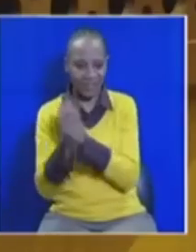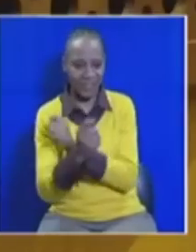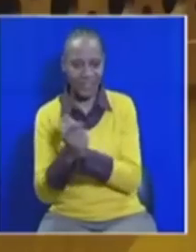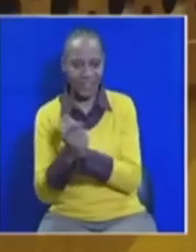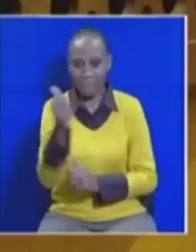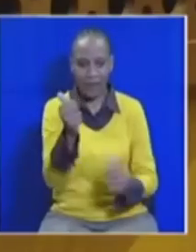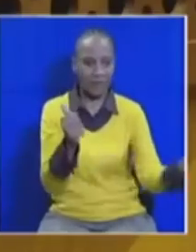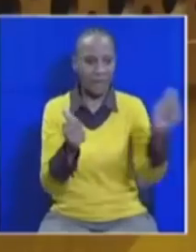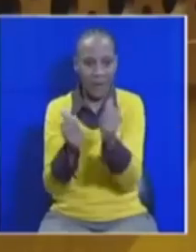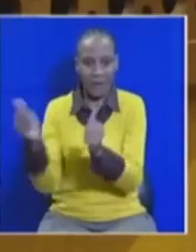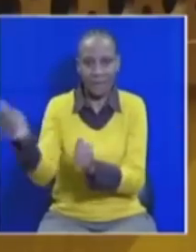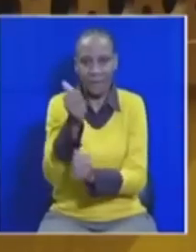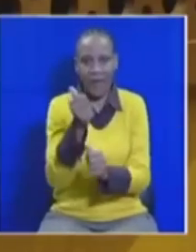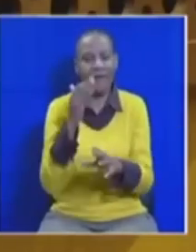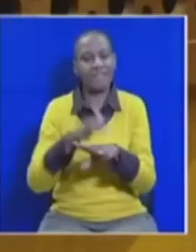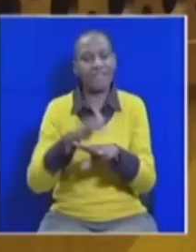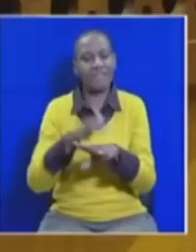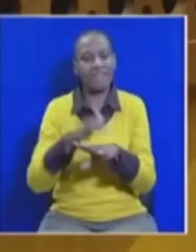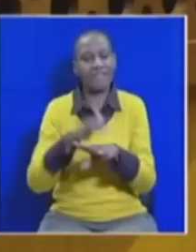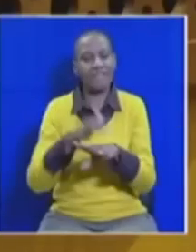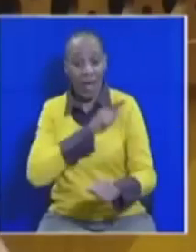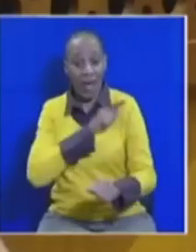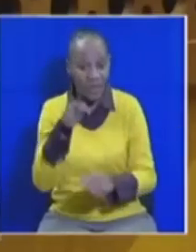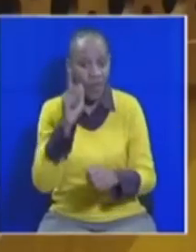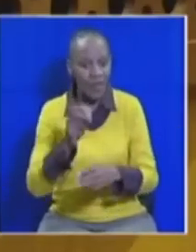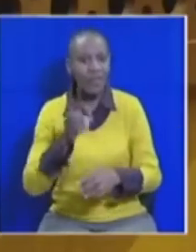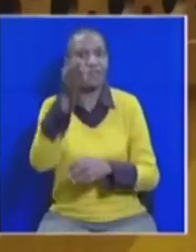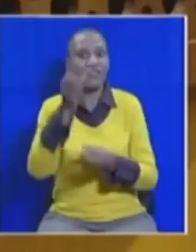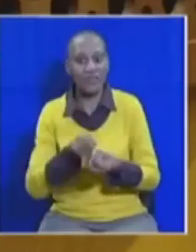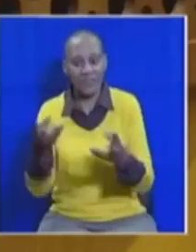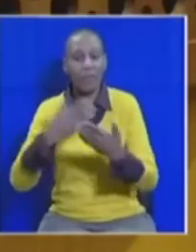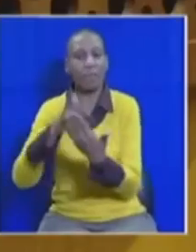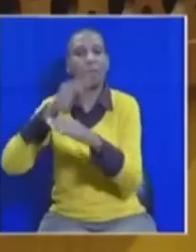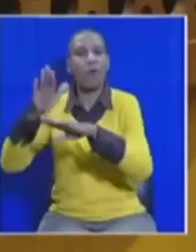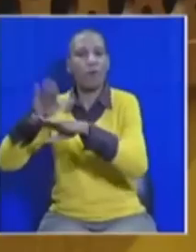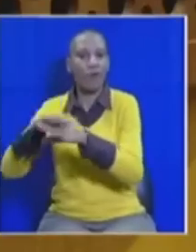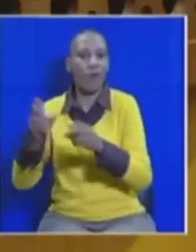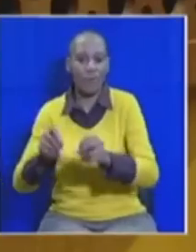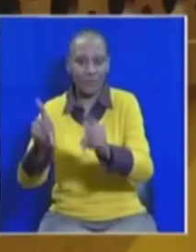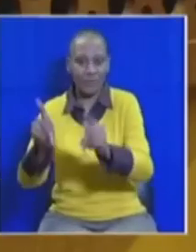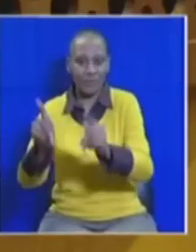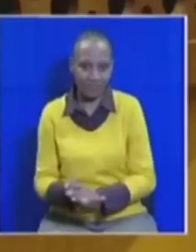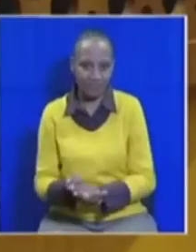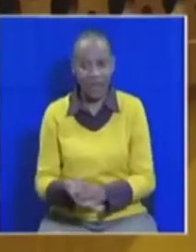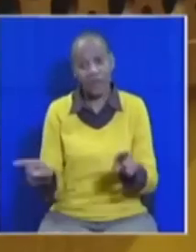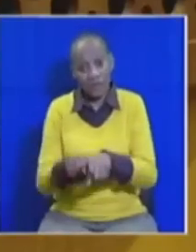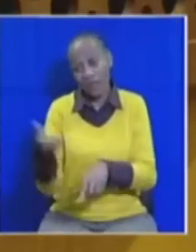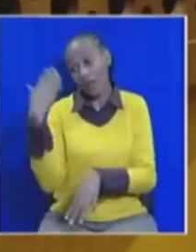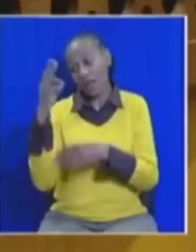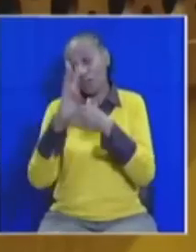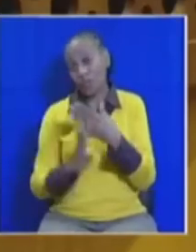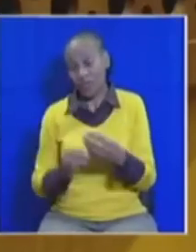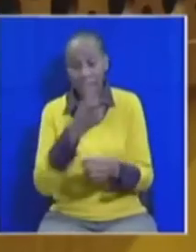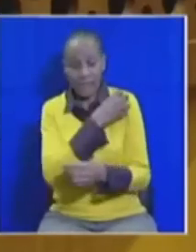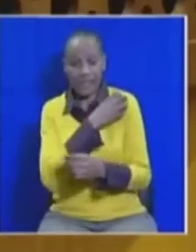those who allow them possibilities for future accumulation." In fact, just last week, the Minister of